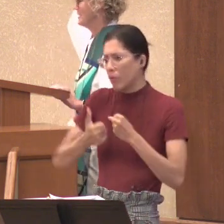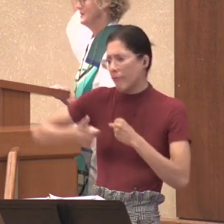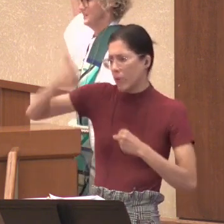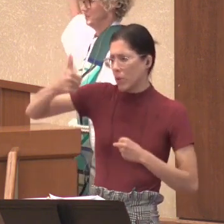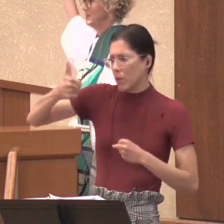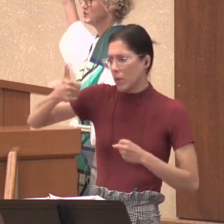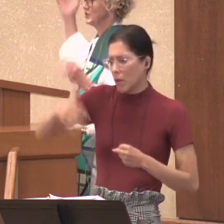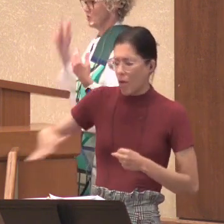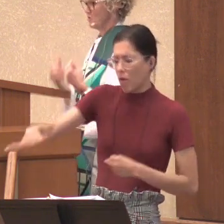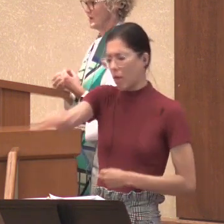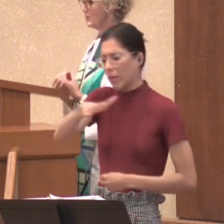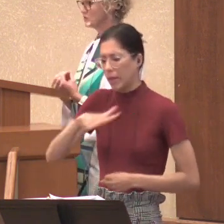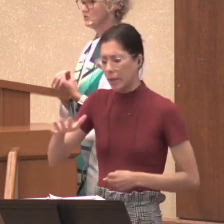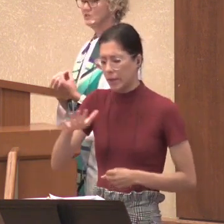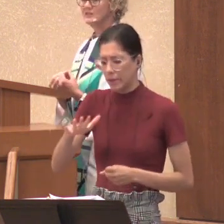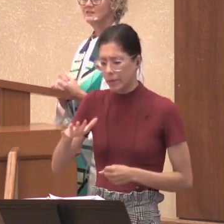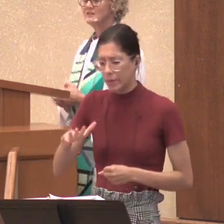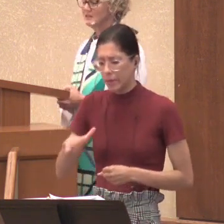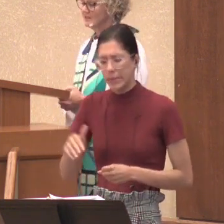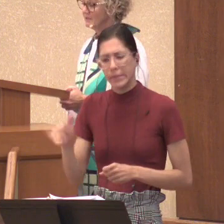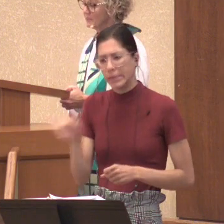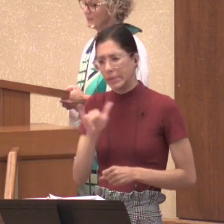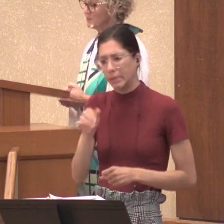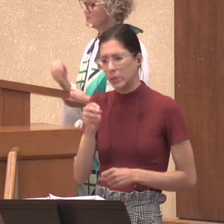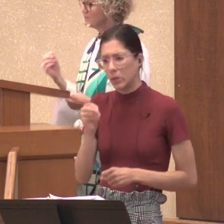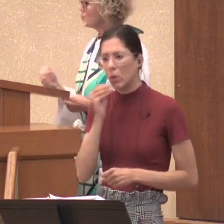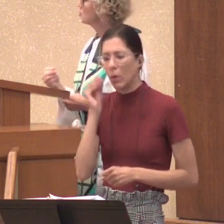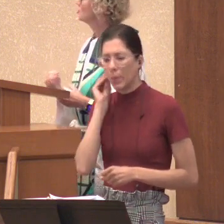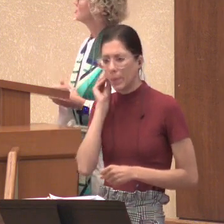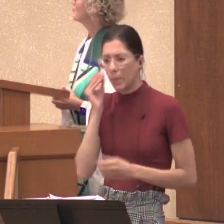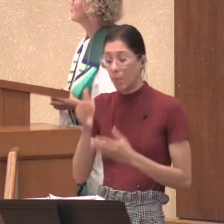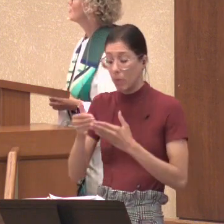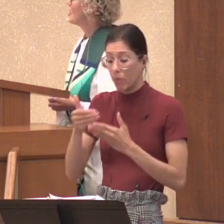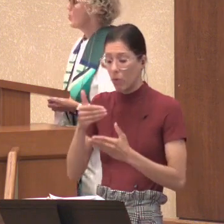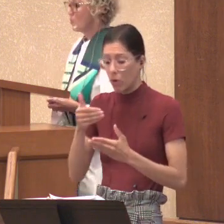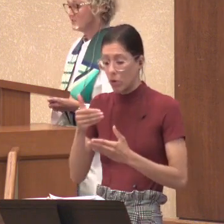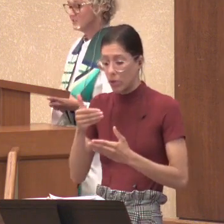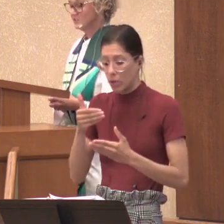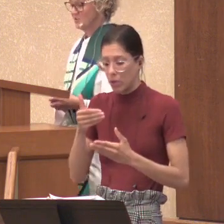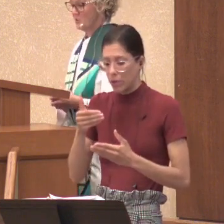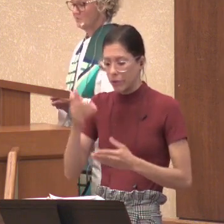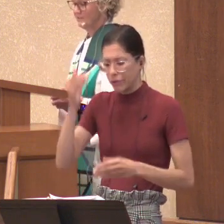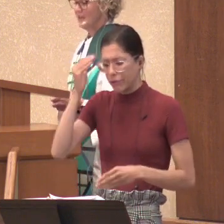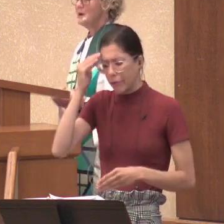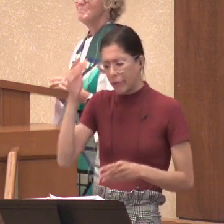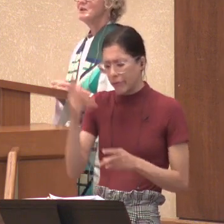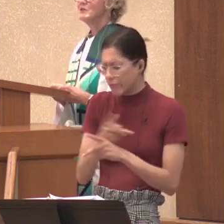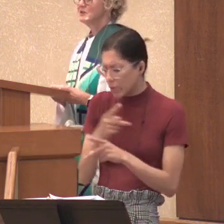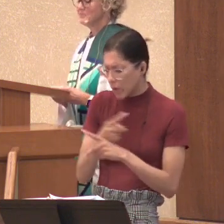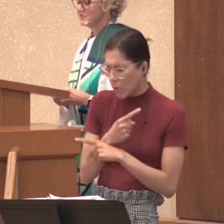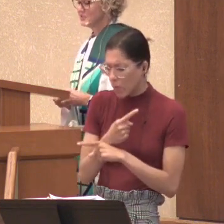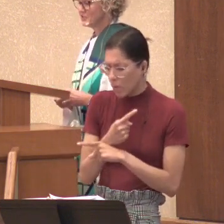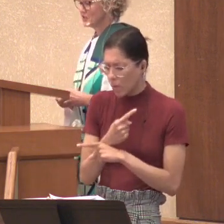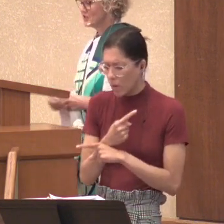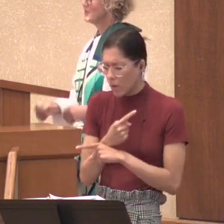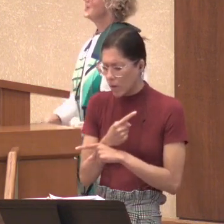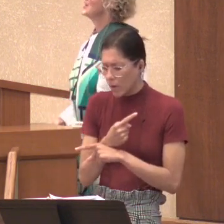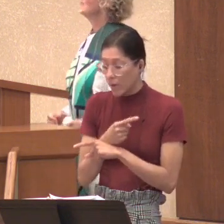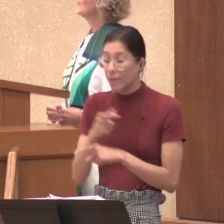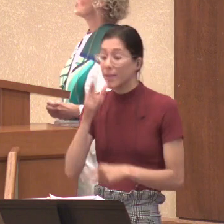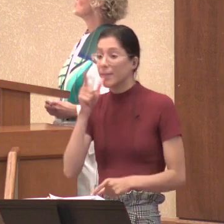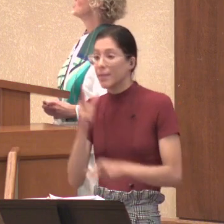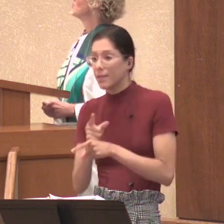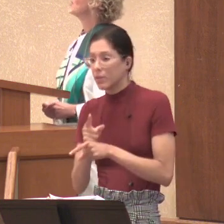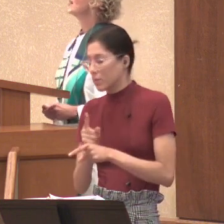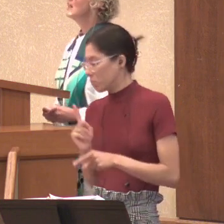land, not to mention her own household. But before she could figure out what to do, Miriam, the sister,